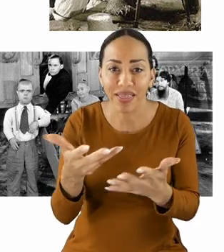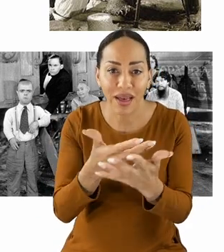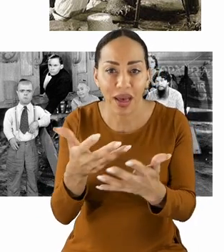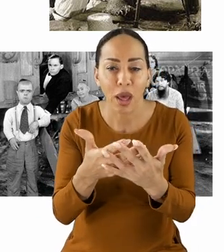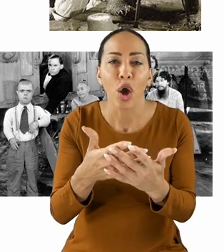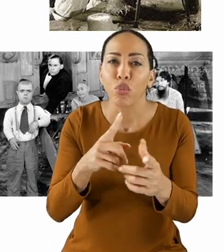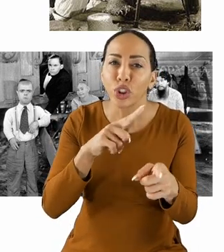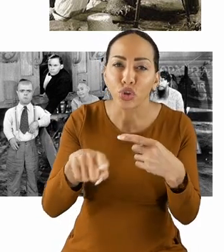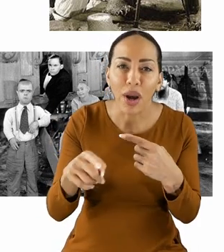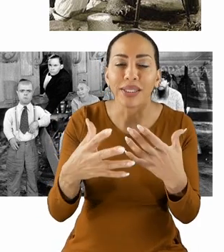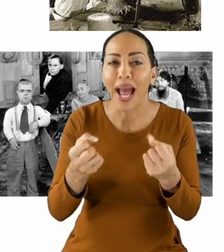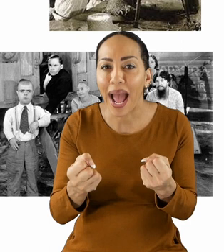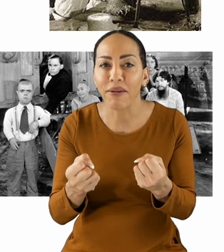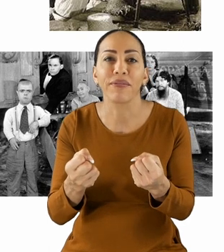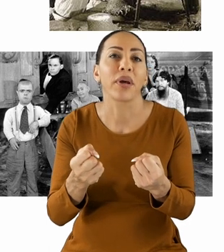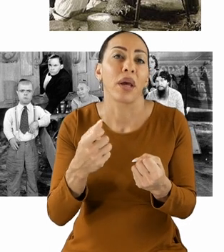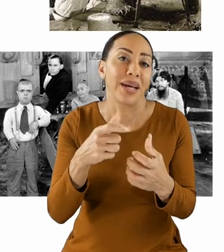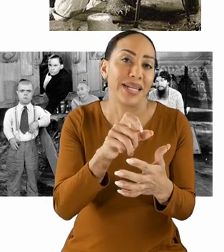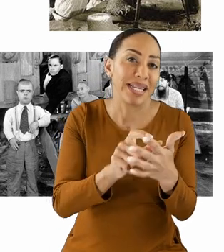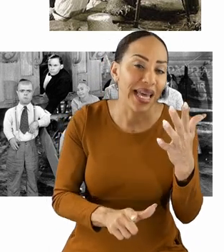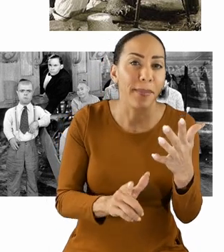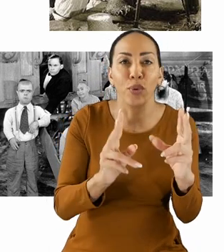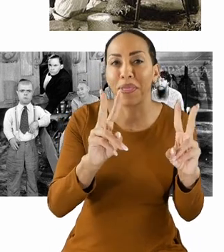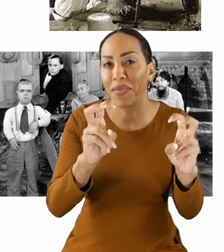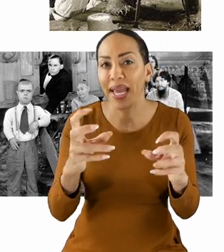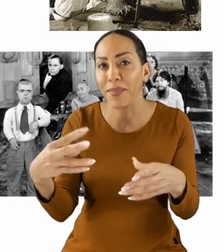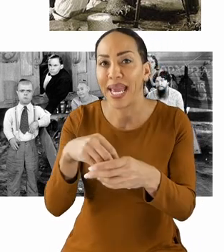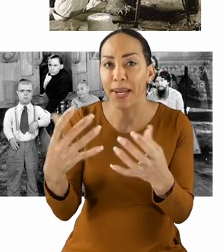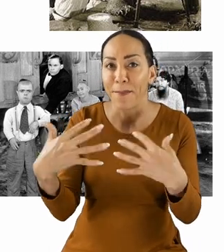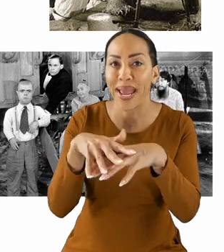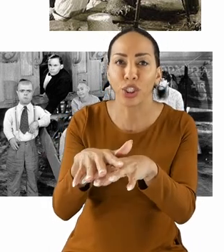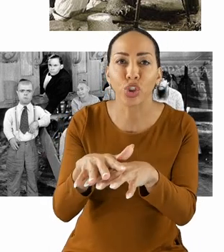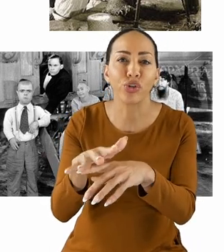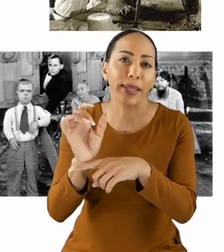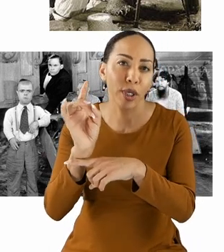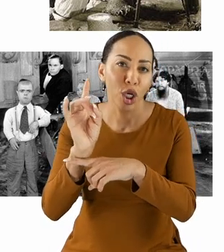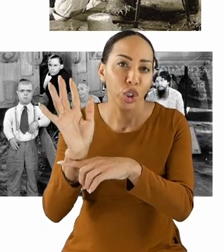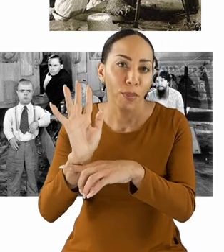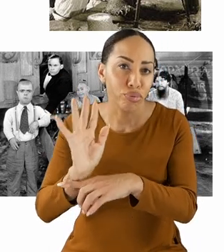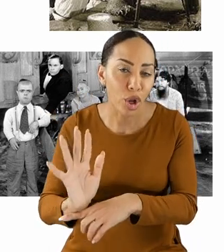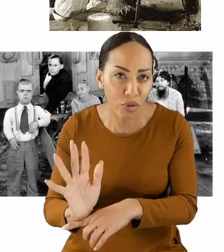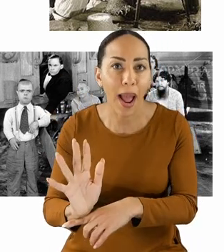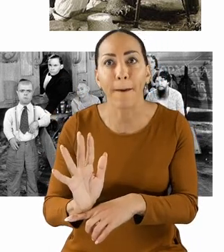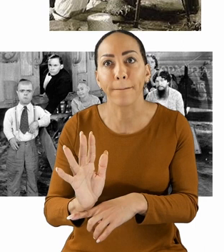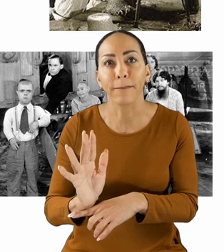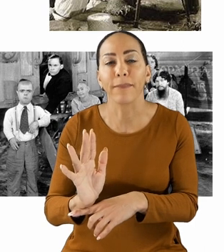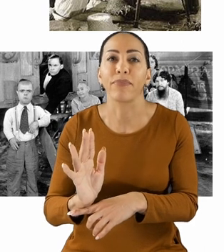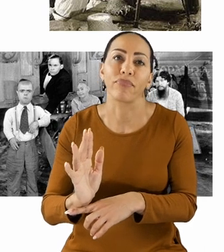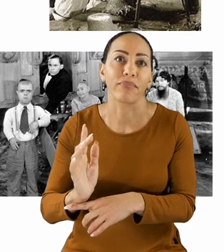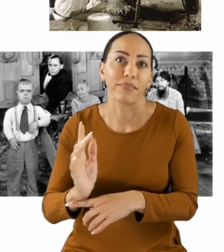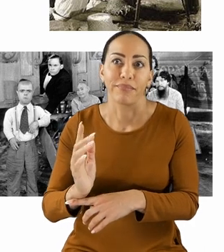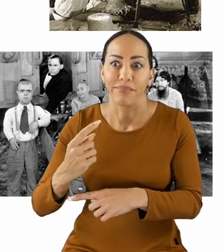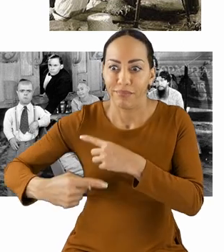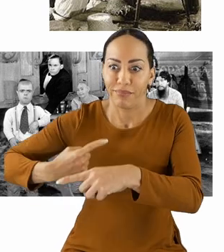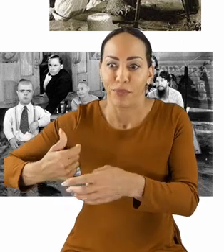One in Eight, where we actually got a mainstream storyline into every soap within 1 year. So that was quite an achievement. So you can actually